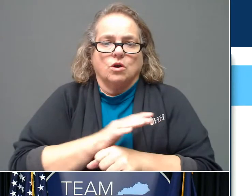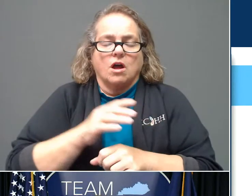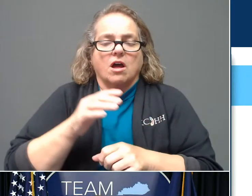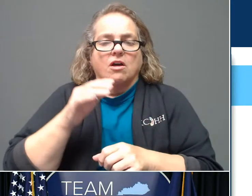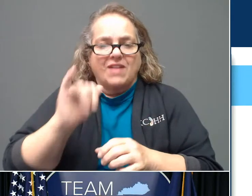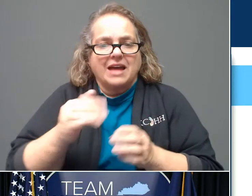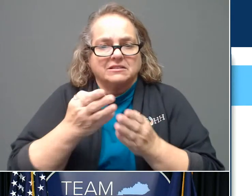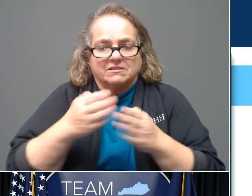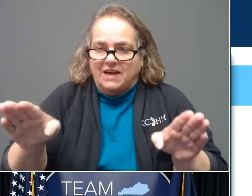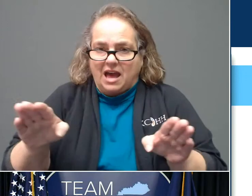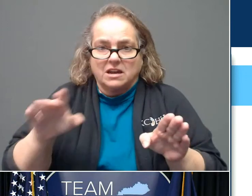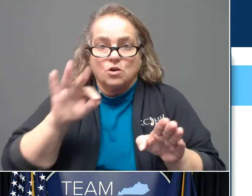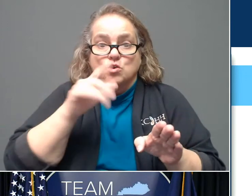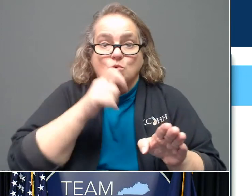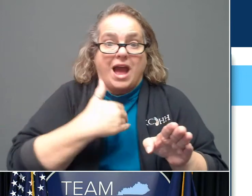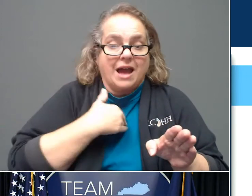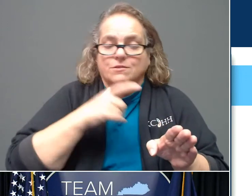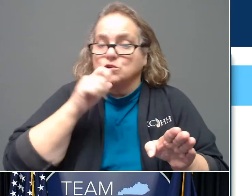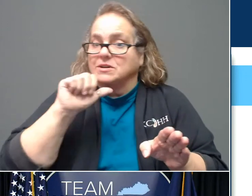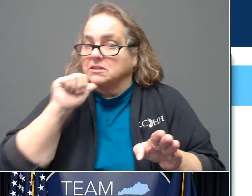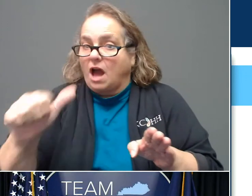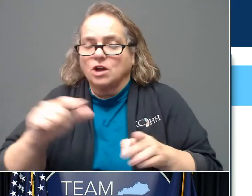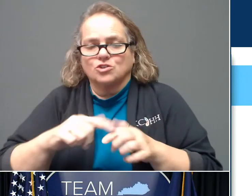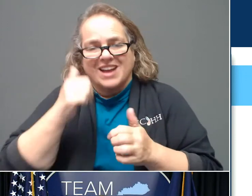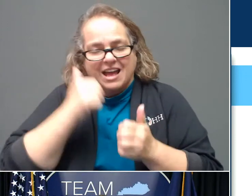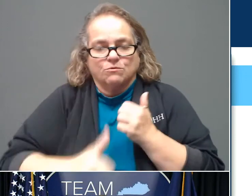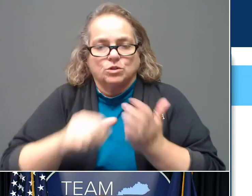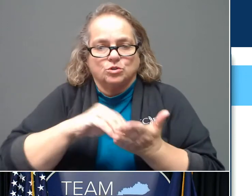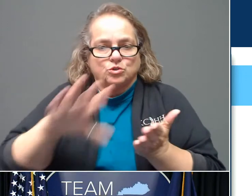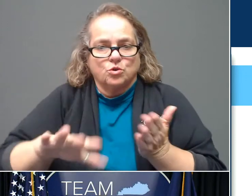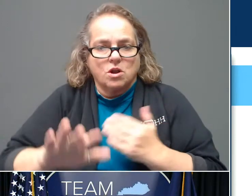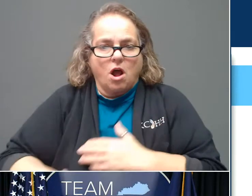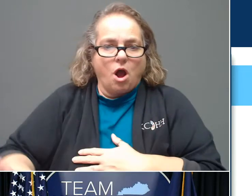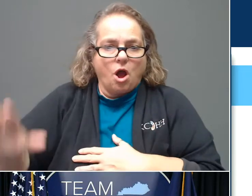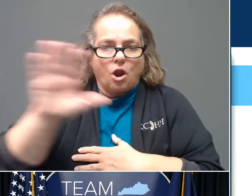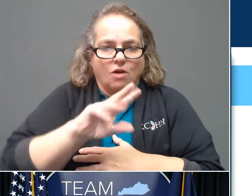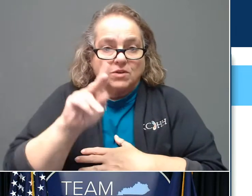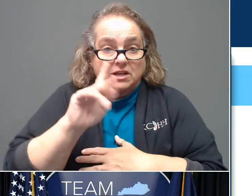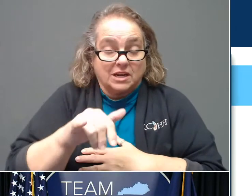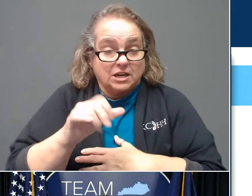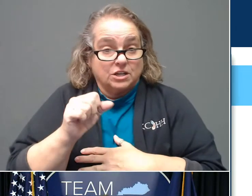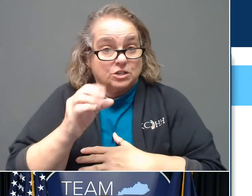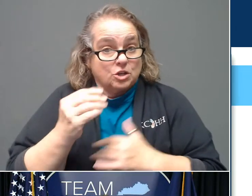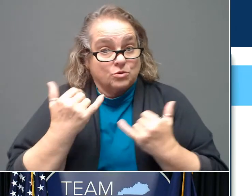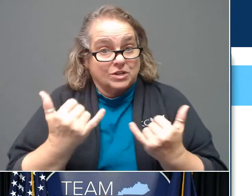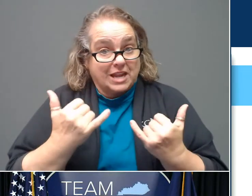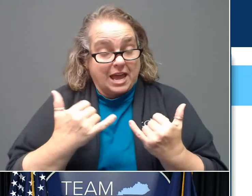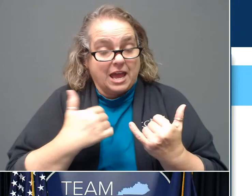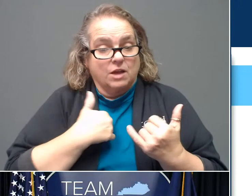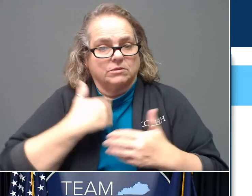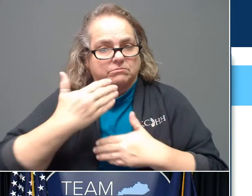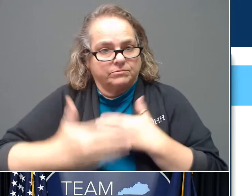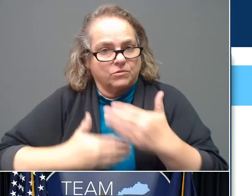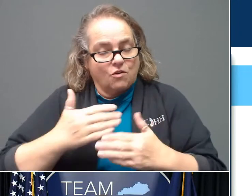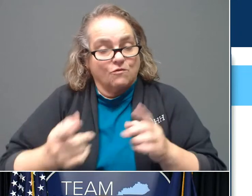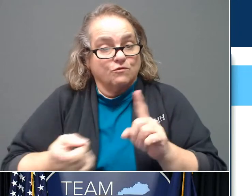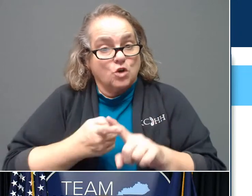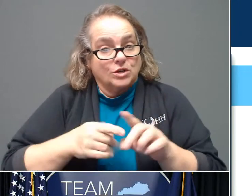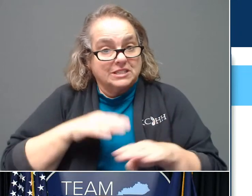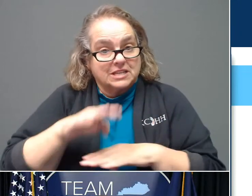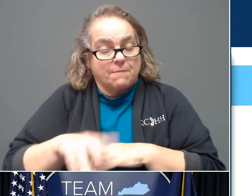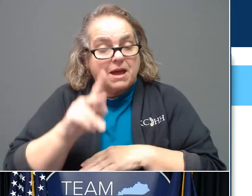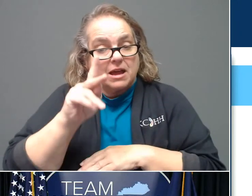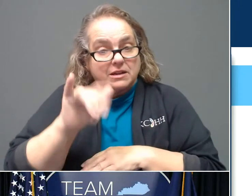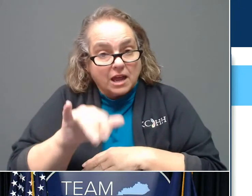So today, we are moving forward with the first step of the Kentucky Broadband Initiative for